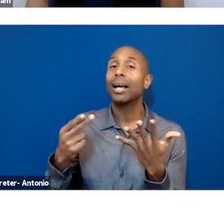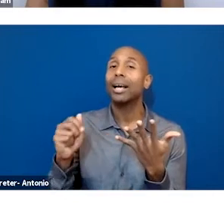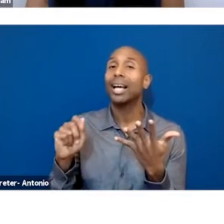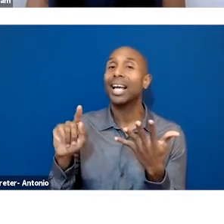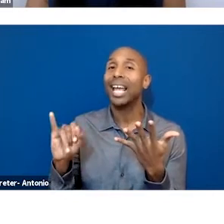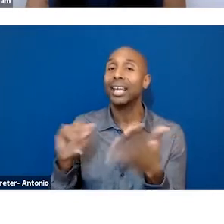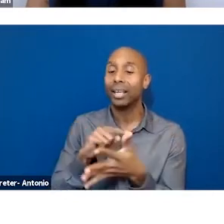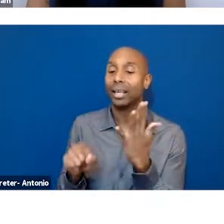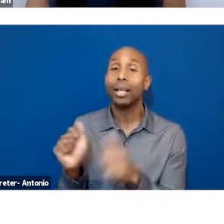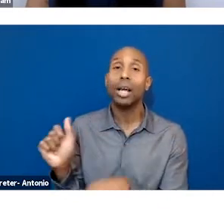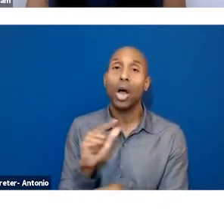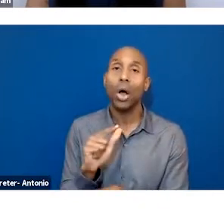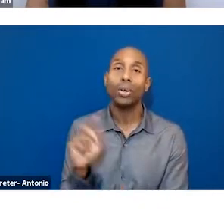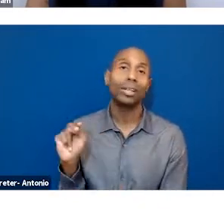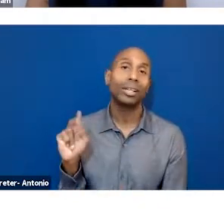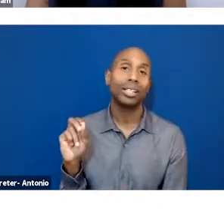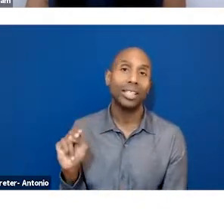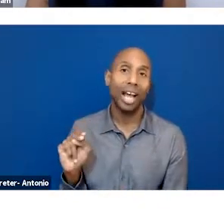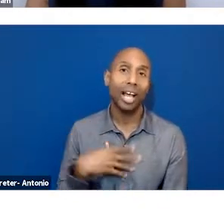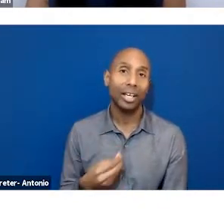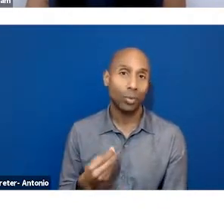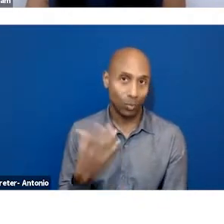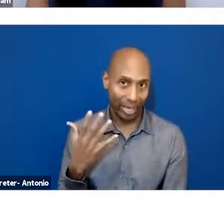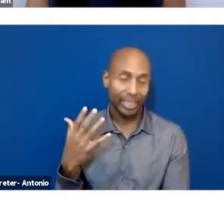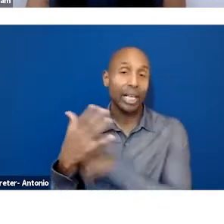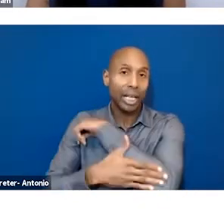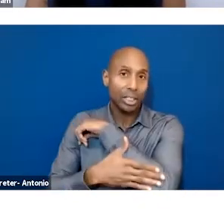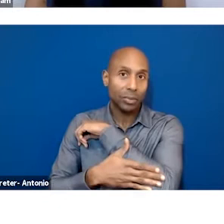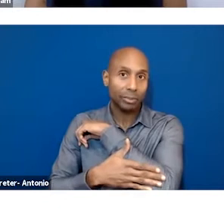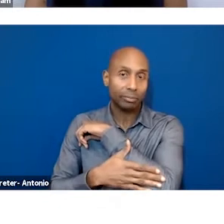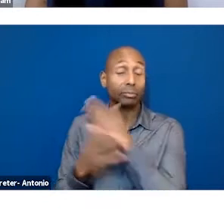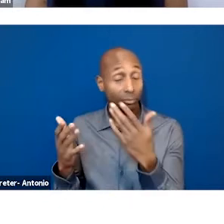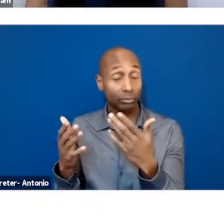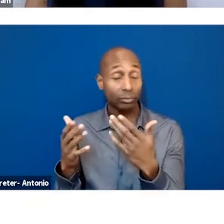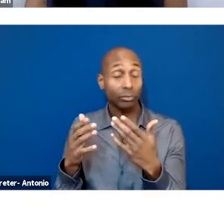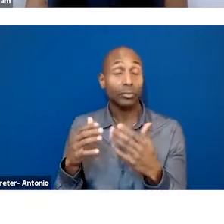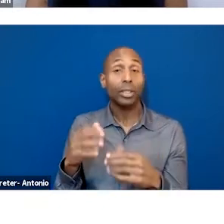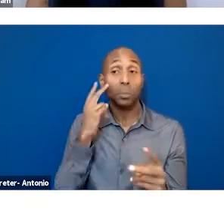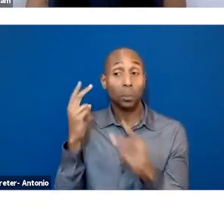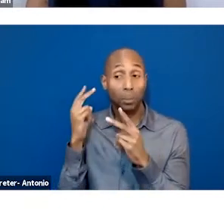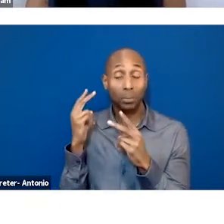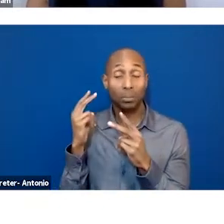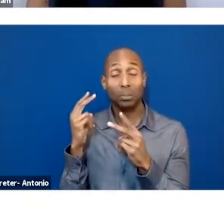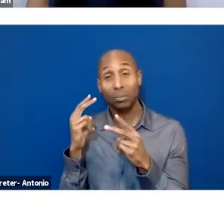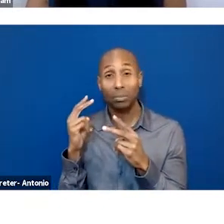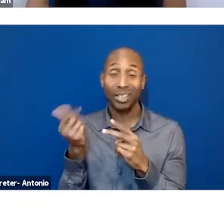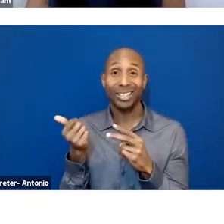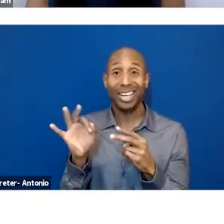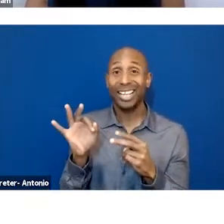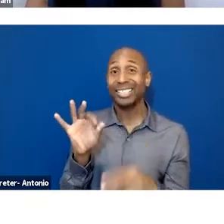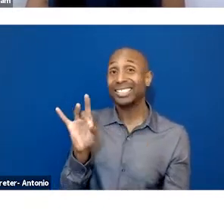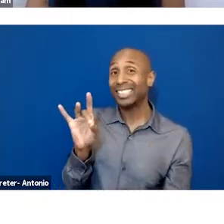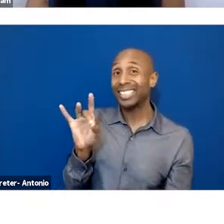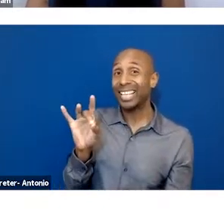So by the early 1980s, we can already see the beginning of what is still the current global division